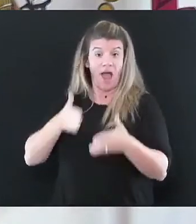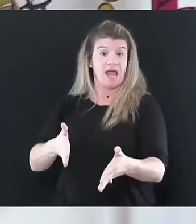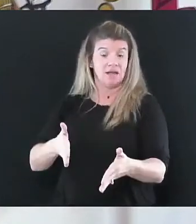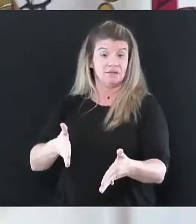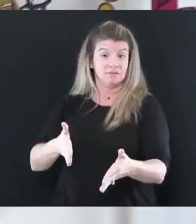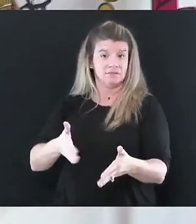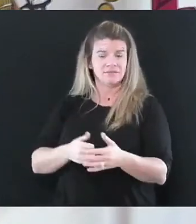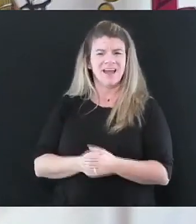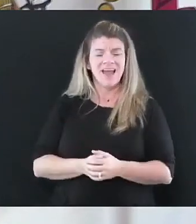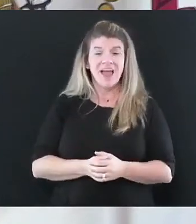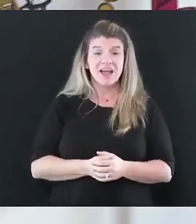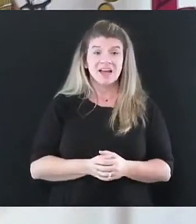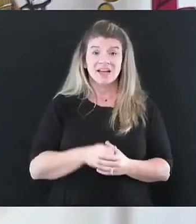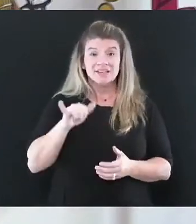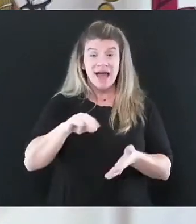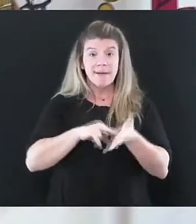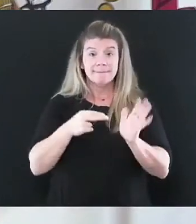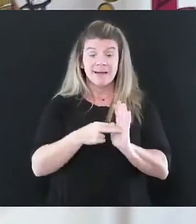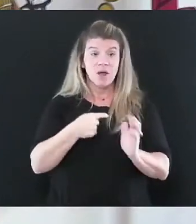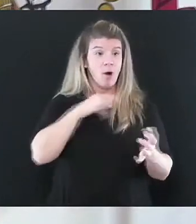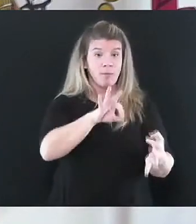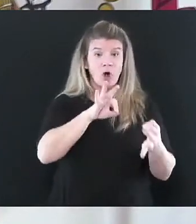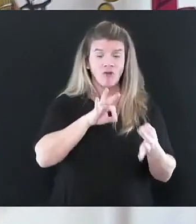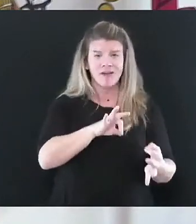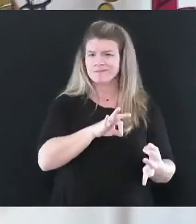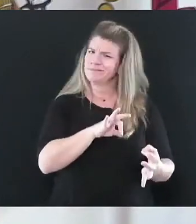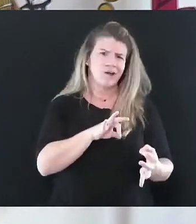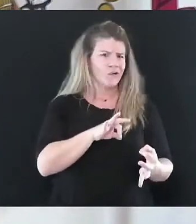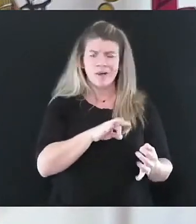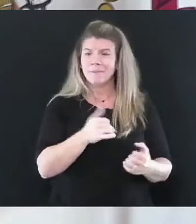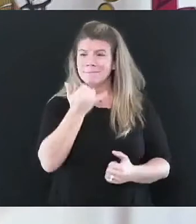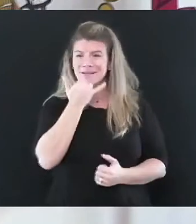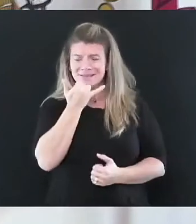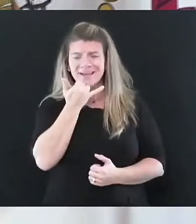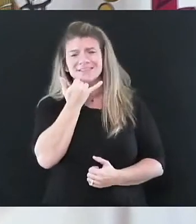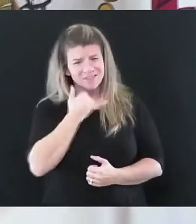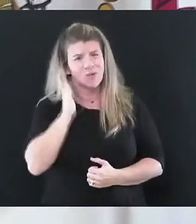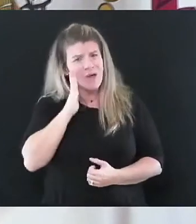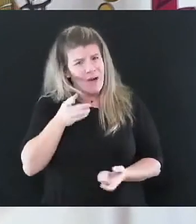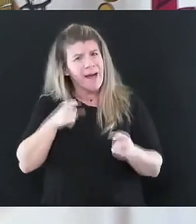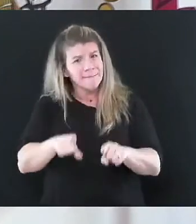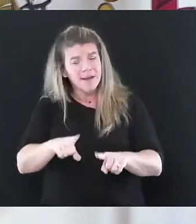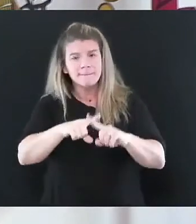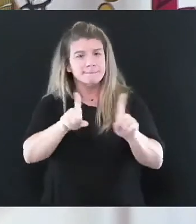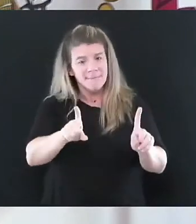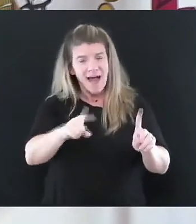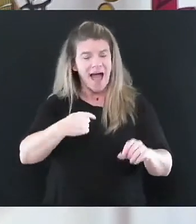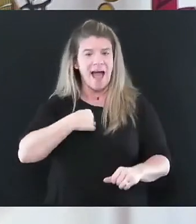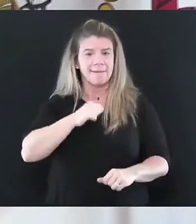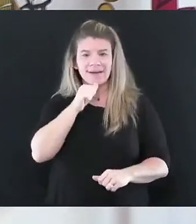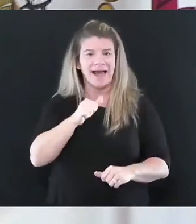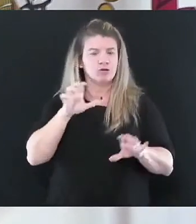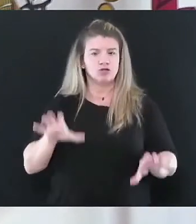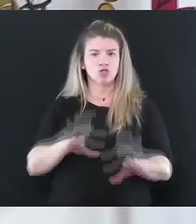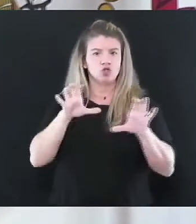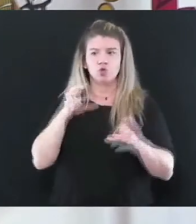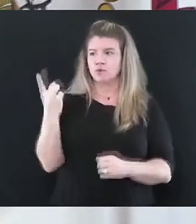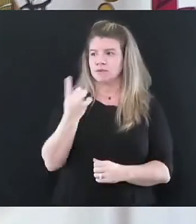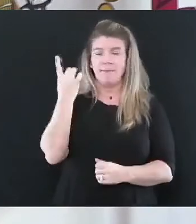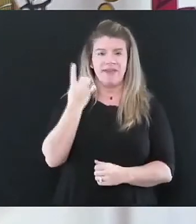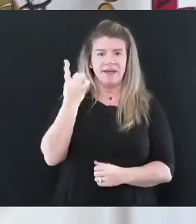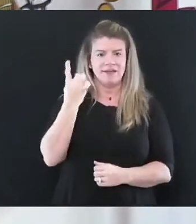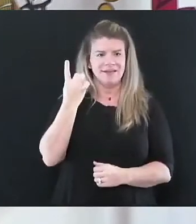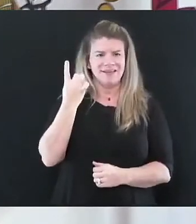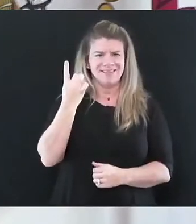Now, we'll make mistakes. I mean, that's just all there is to it. But we're just not going to do something that is